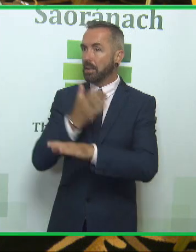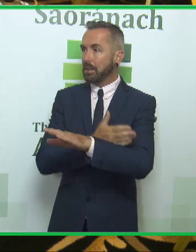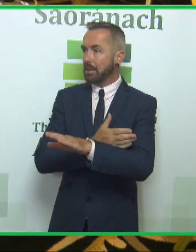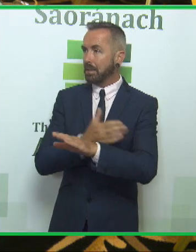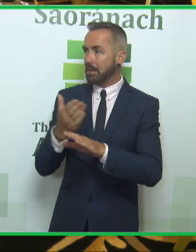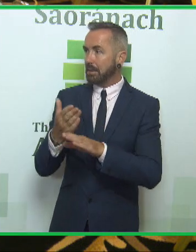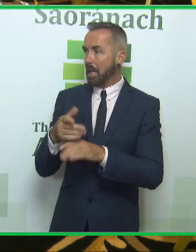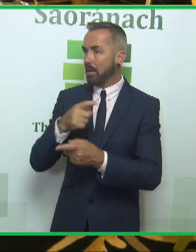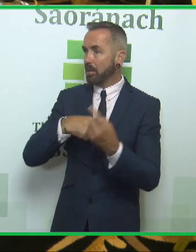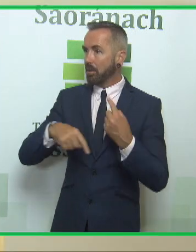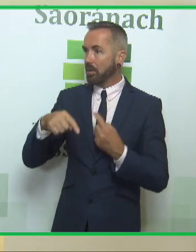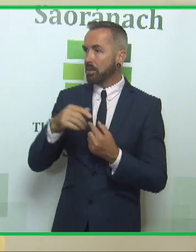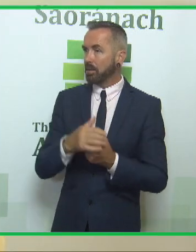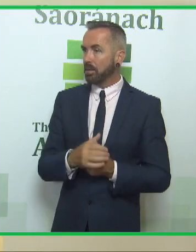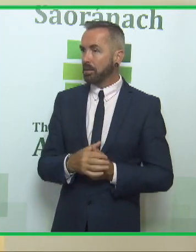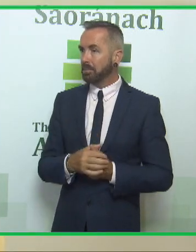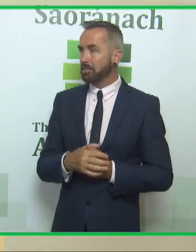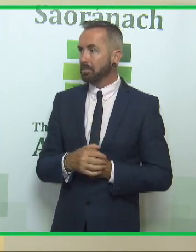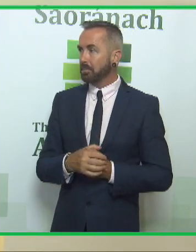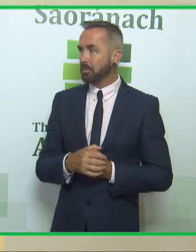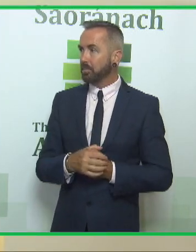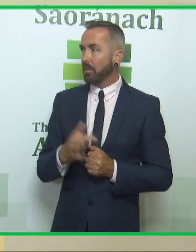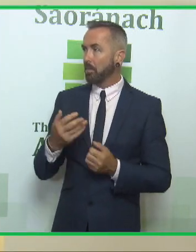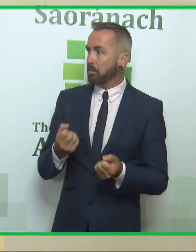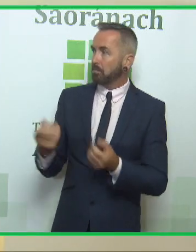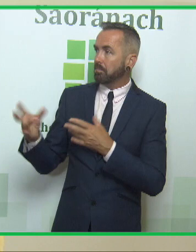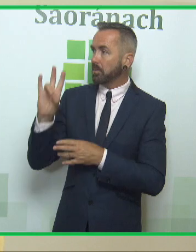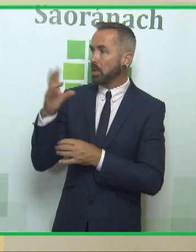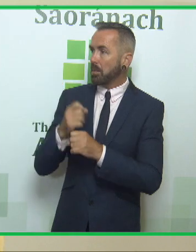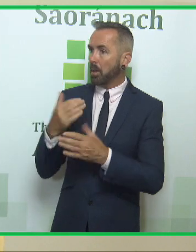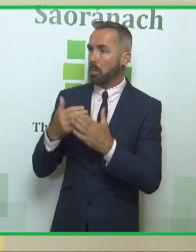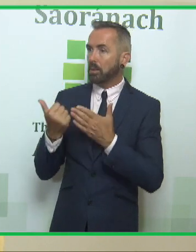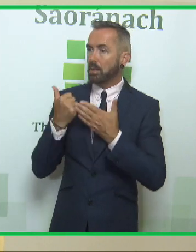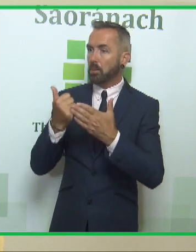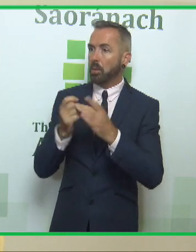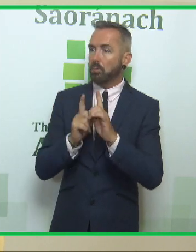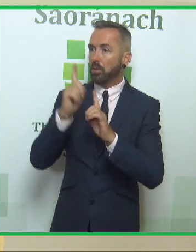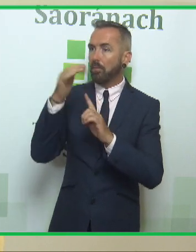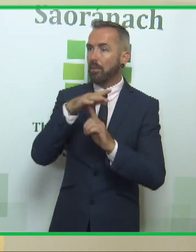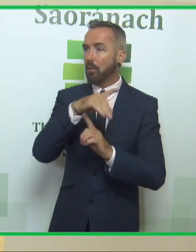to maybe give 1 or 2 questions to our panel in terms of support and recovery from addiction.